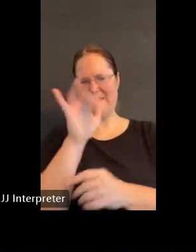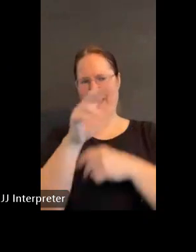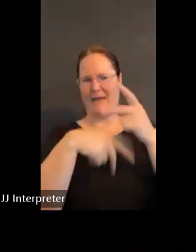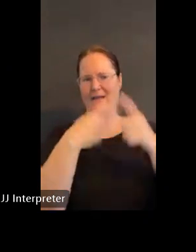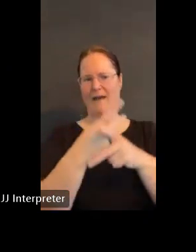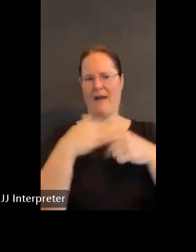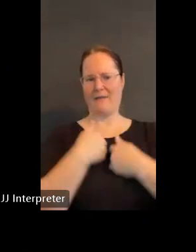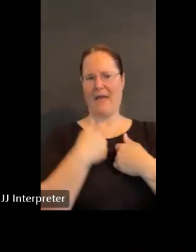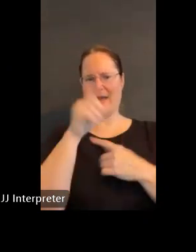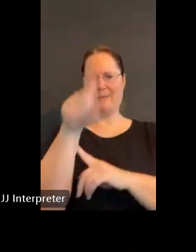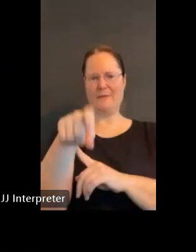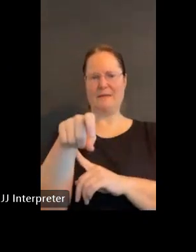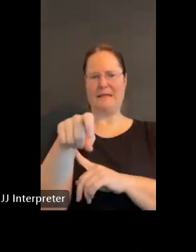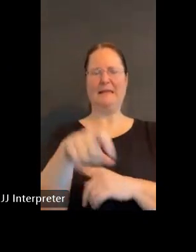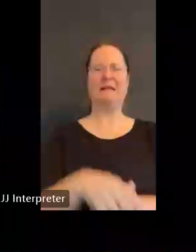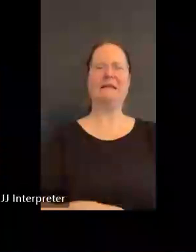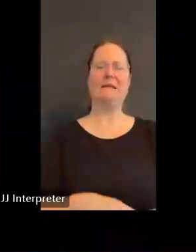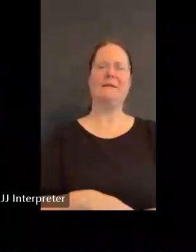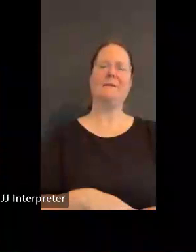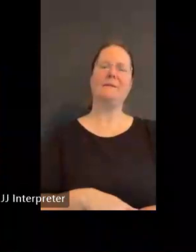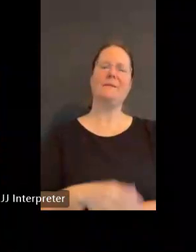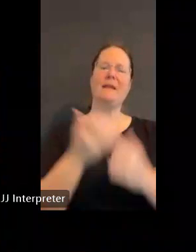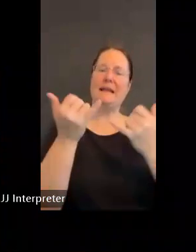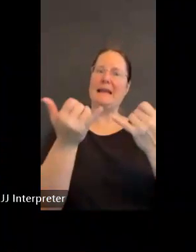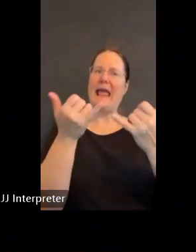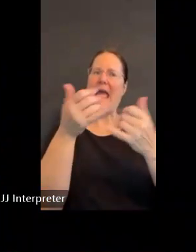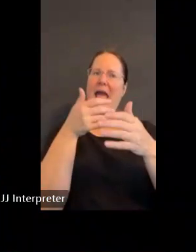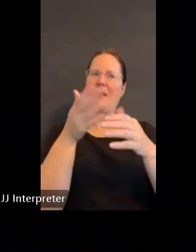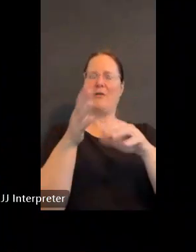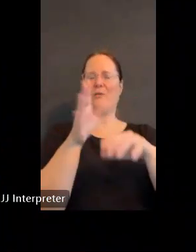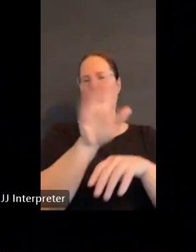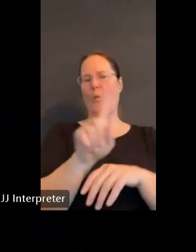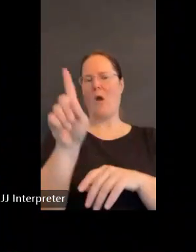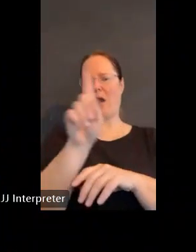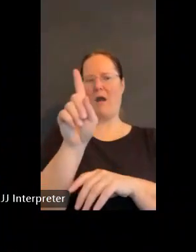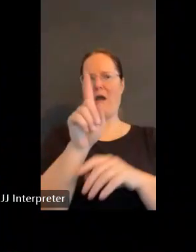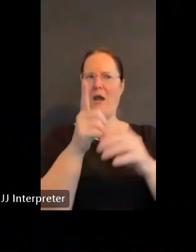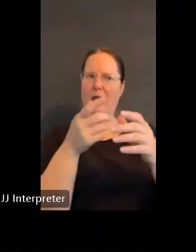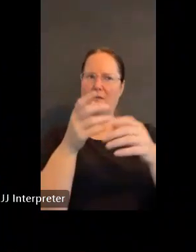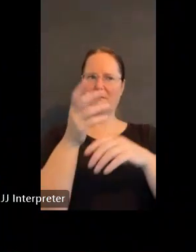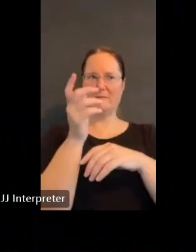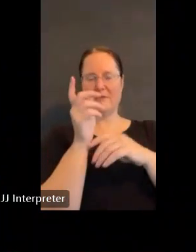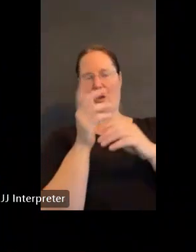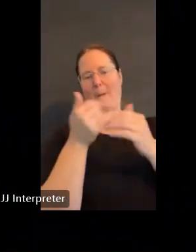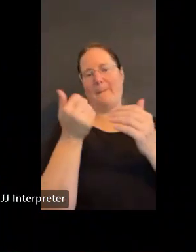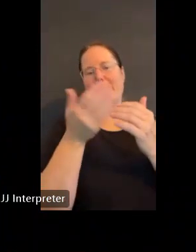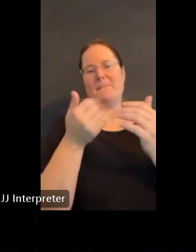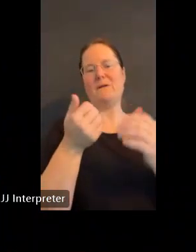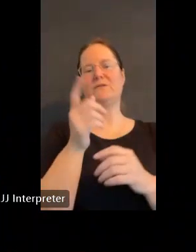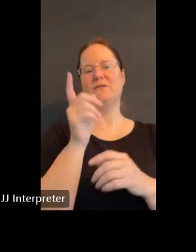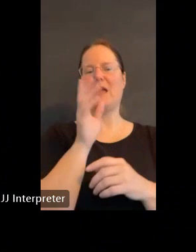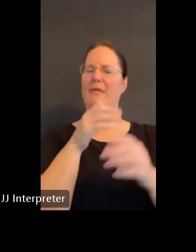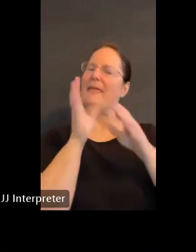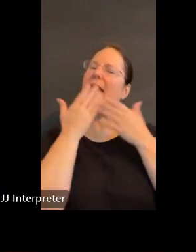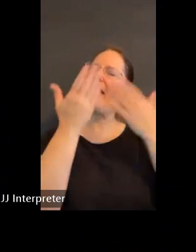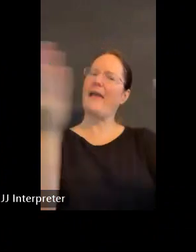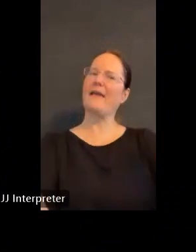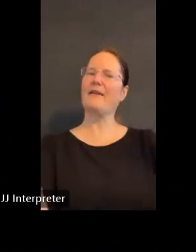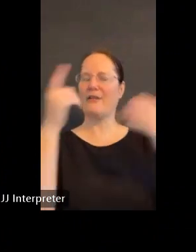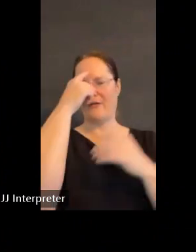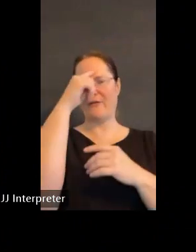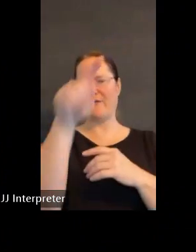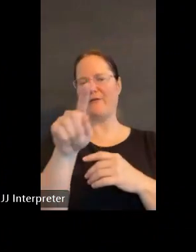All right, we are just about at 1 o'clock. I would like to thank you all for your active participation, for your questions, for